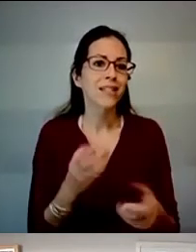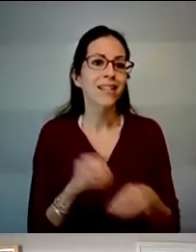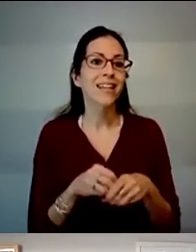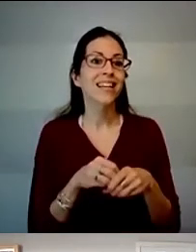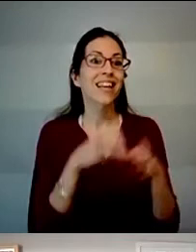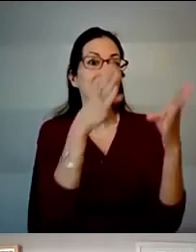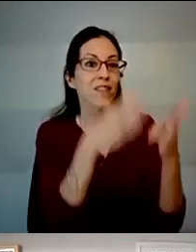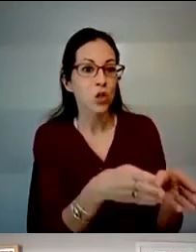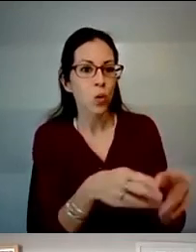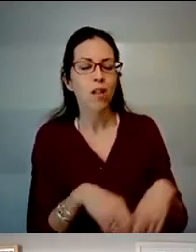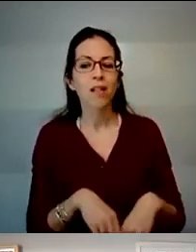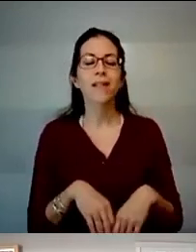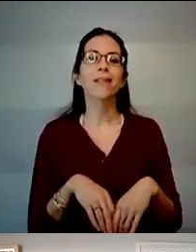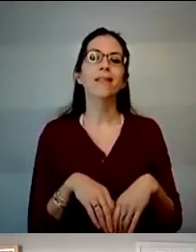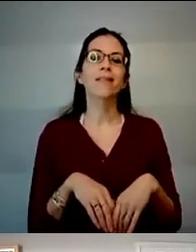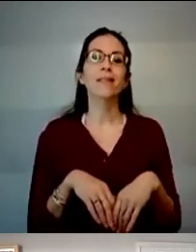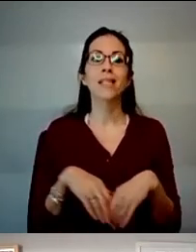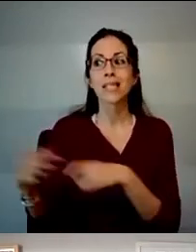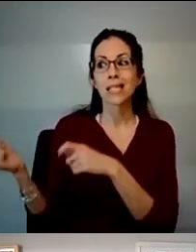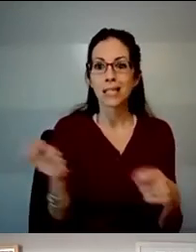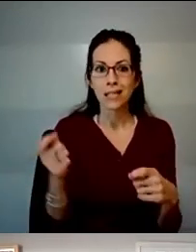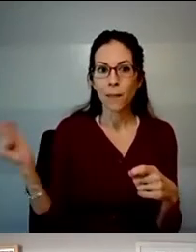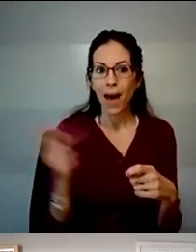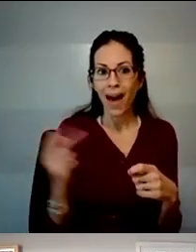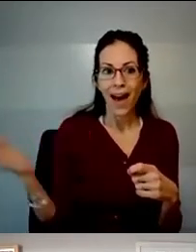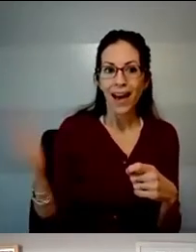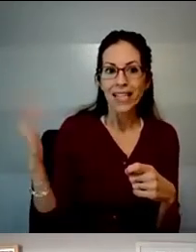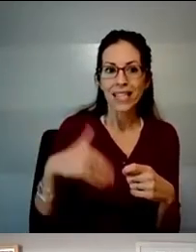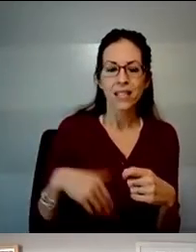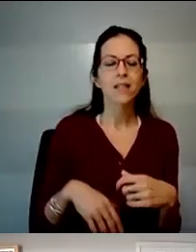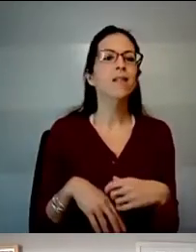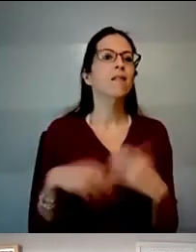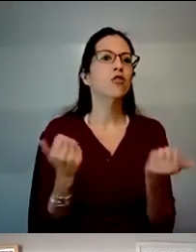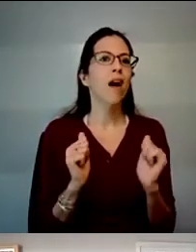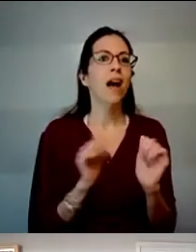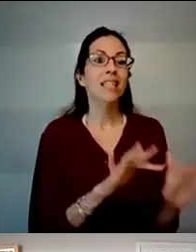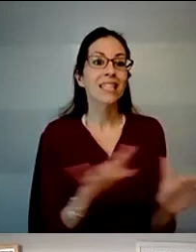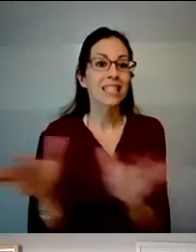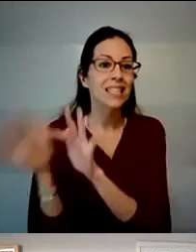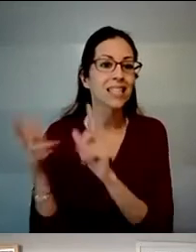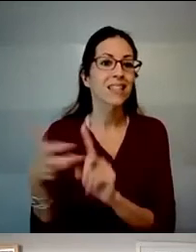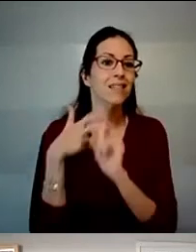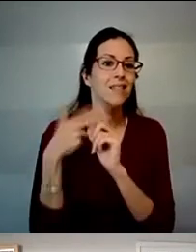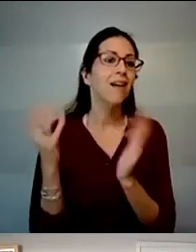individuals, bringing people back, you know, kind of re-upping that cultivation